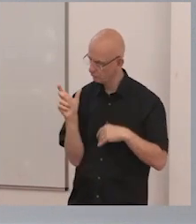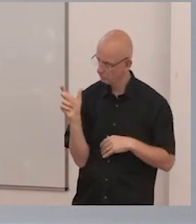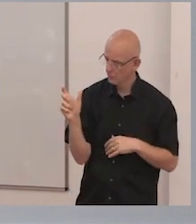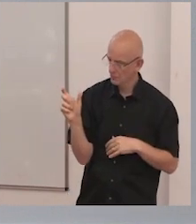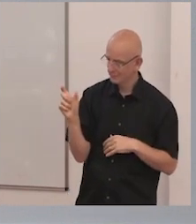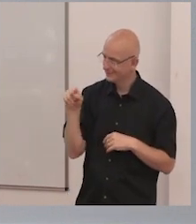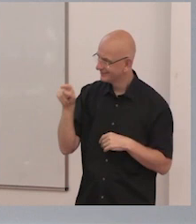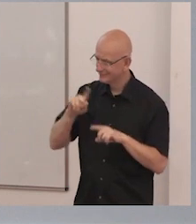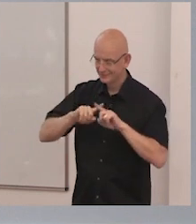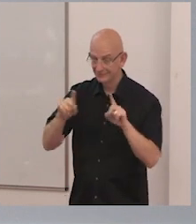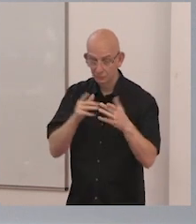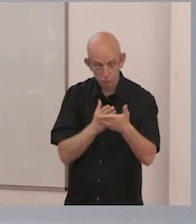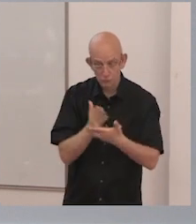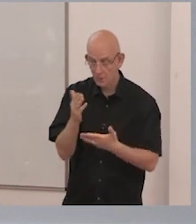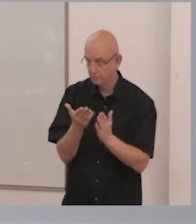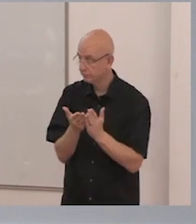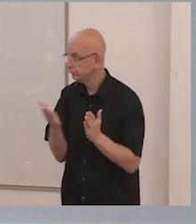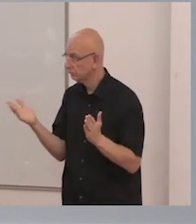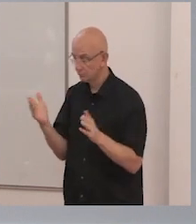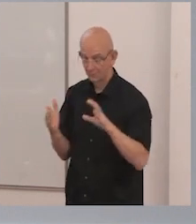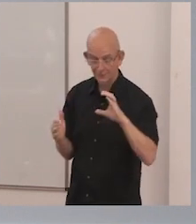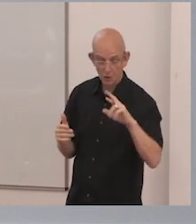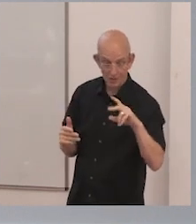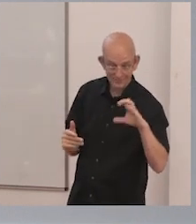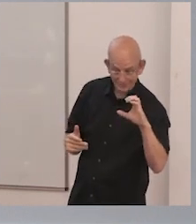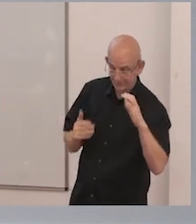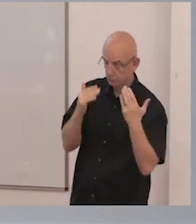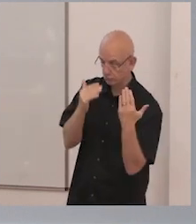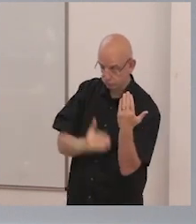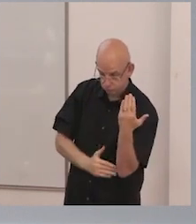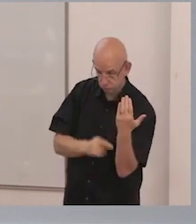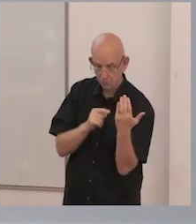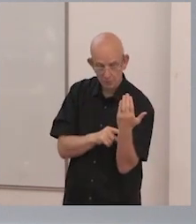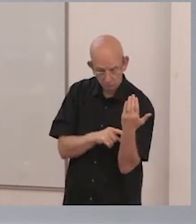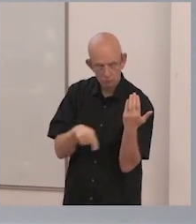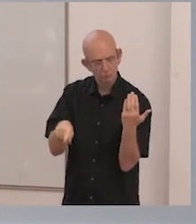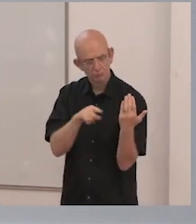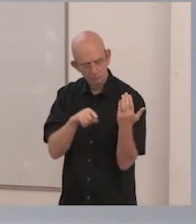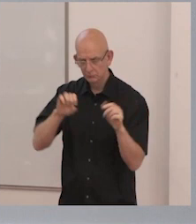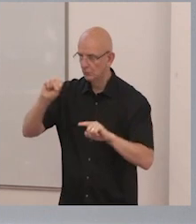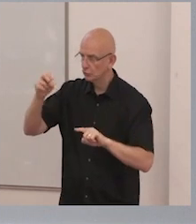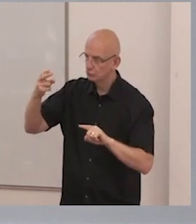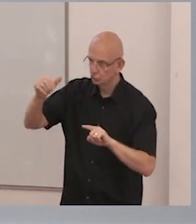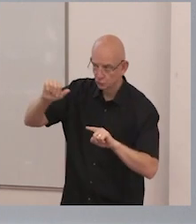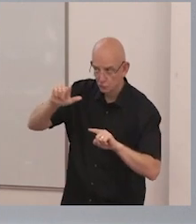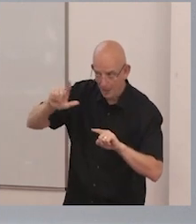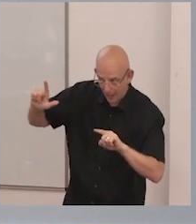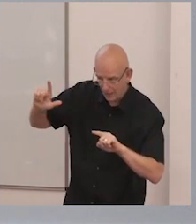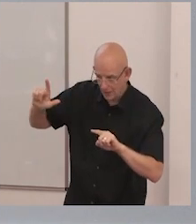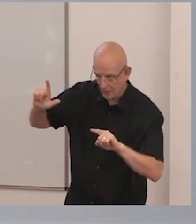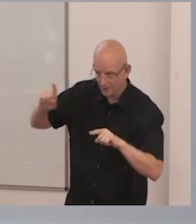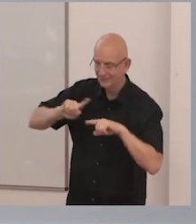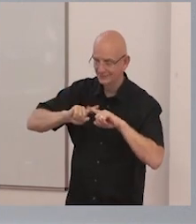children generally shall enjoy rights. So that word shall is much